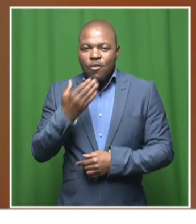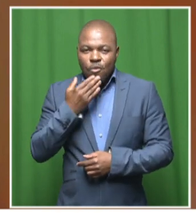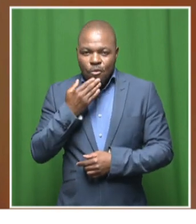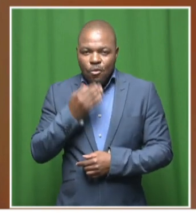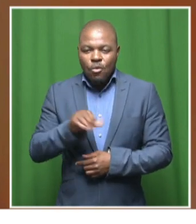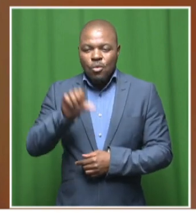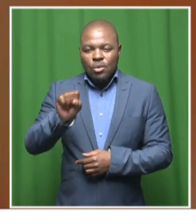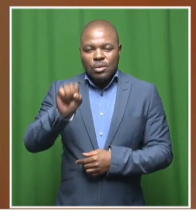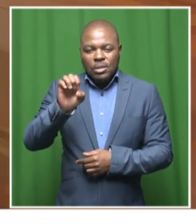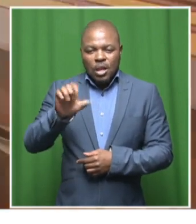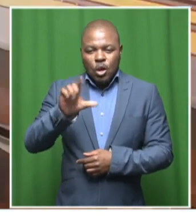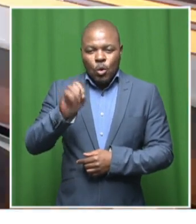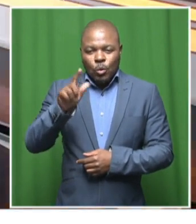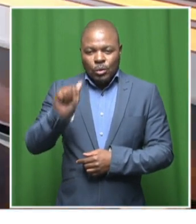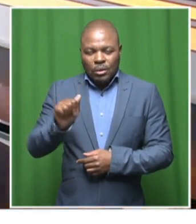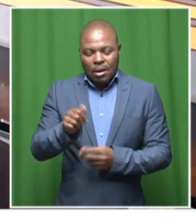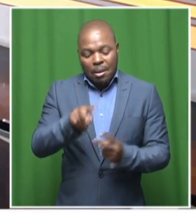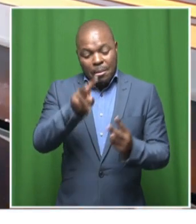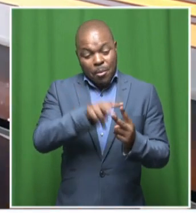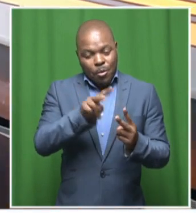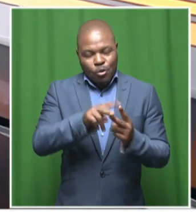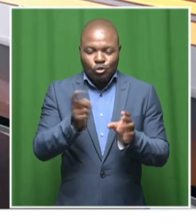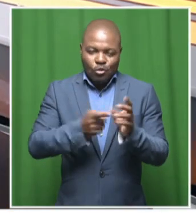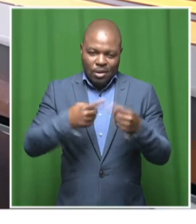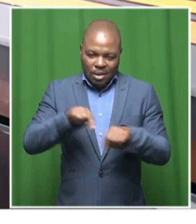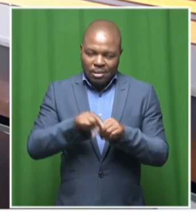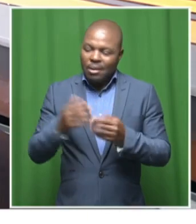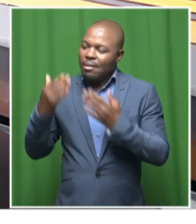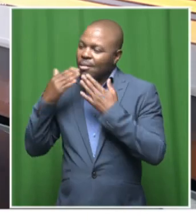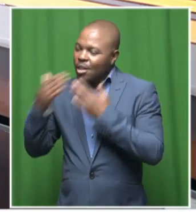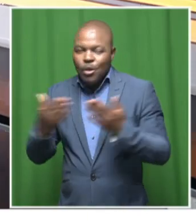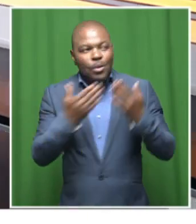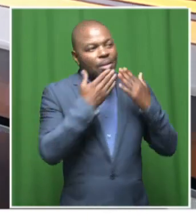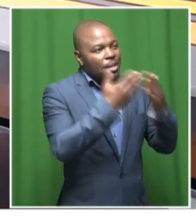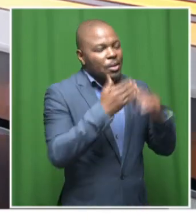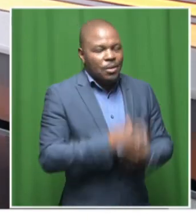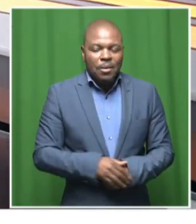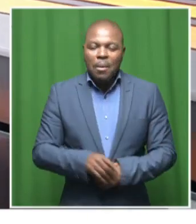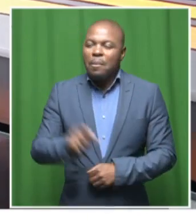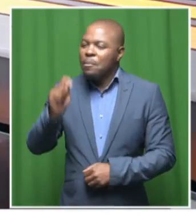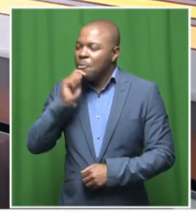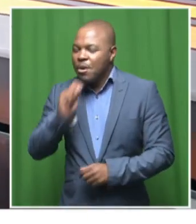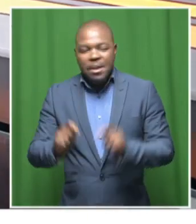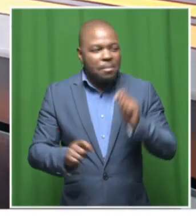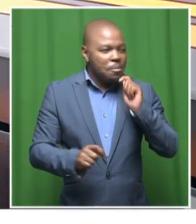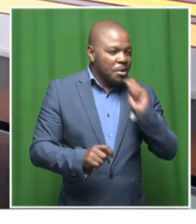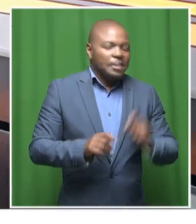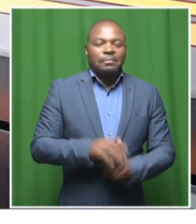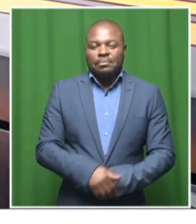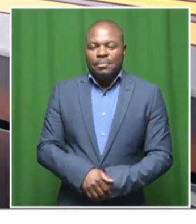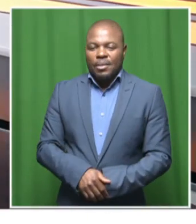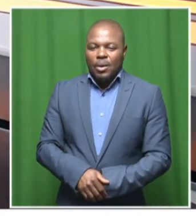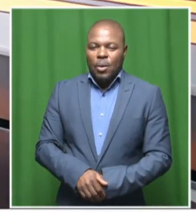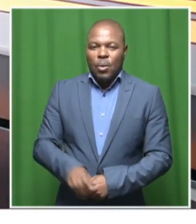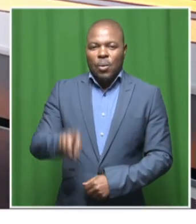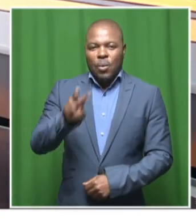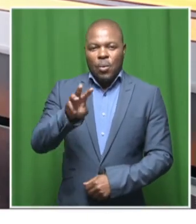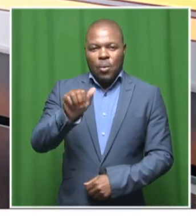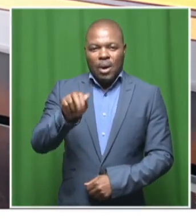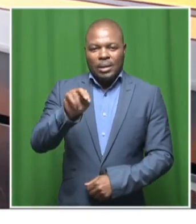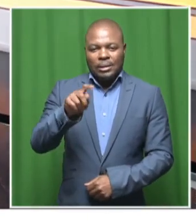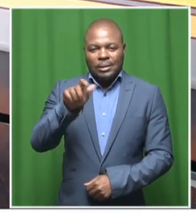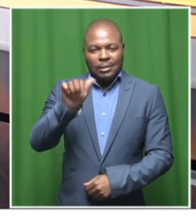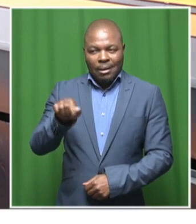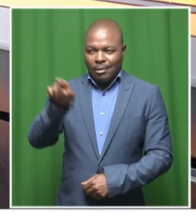the festival. A very good morning to you two. Thank you so much for joining us. Welcome. Good morning to you. Morning. Morning. Wanita, let me start with